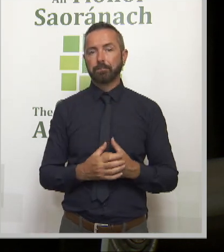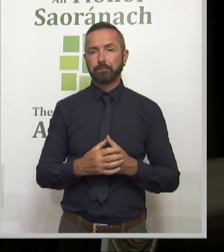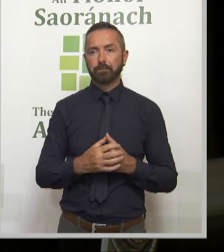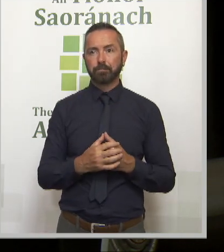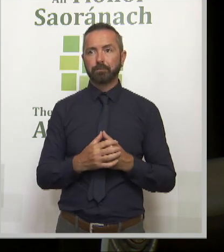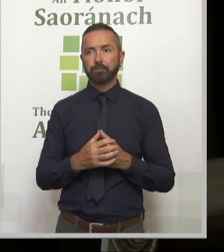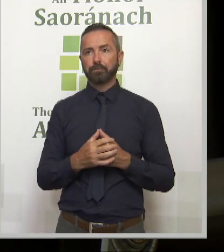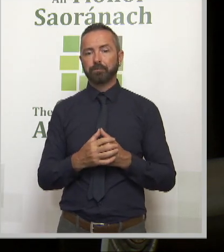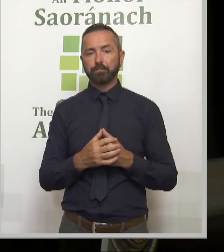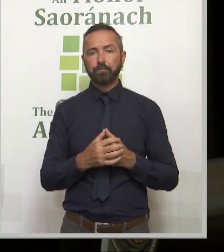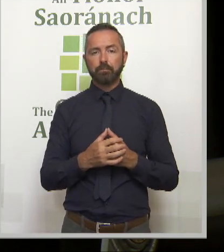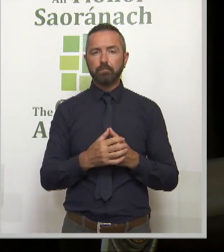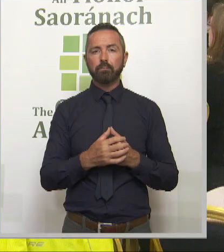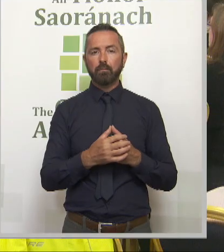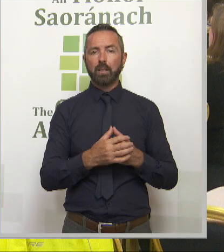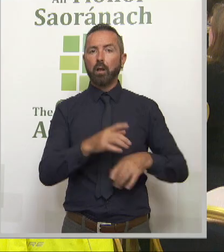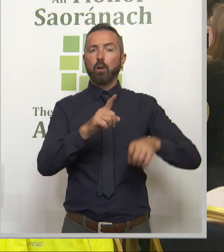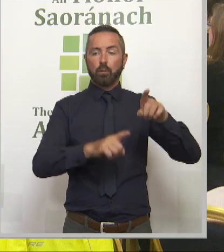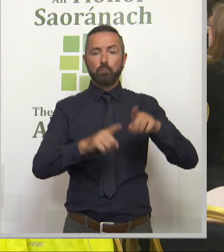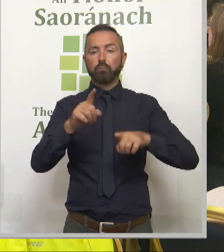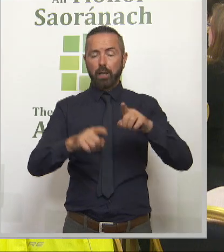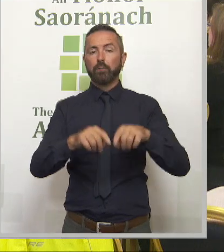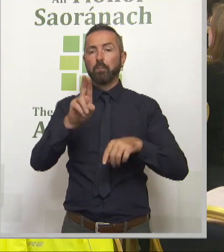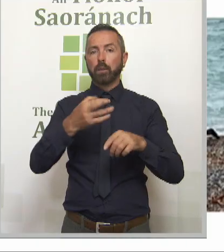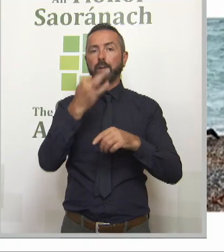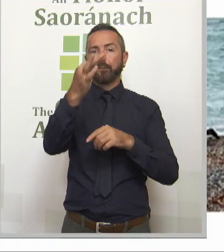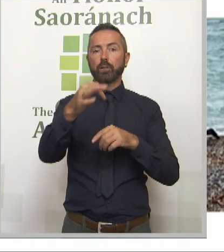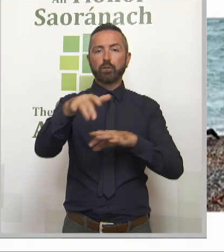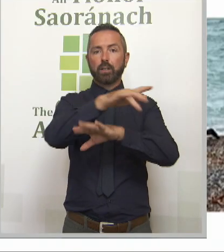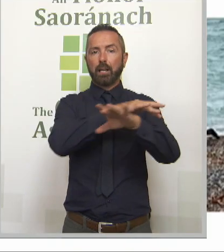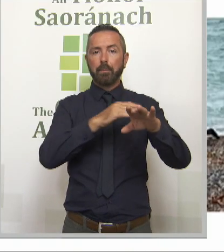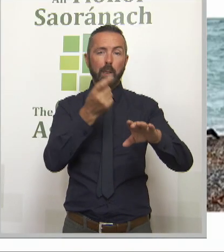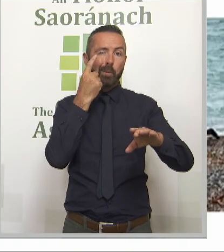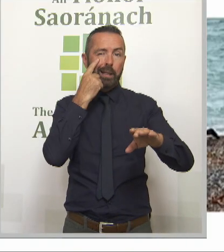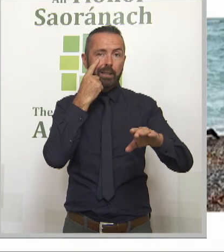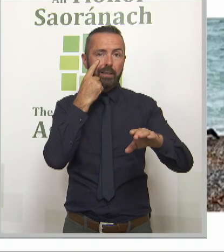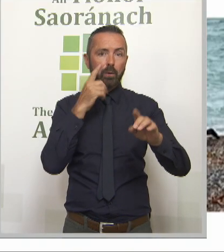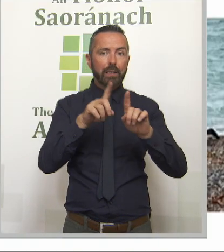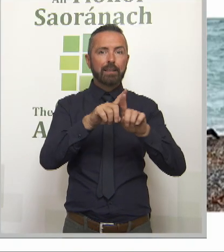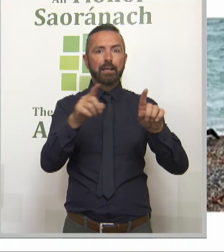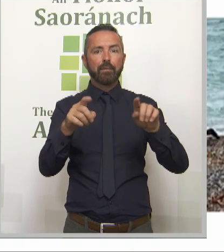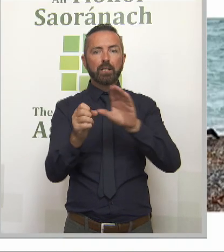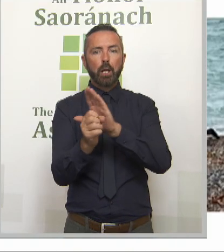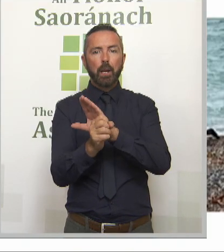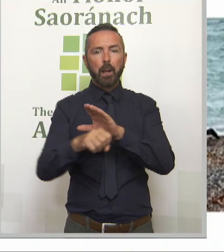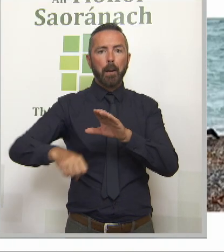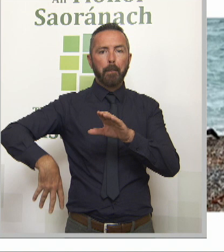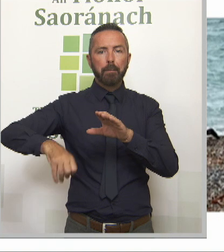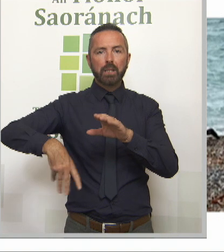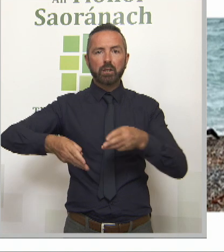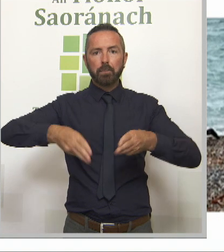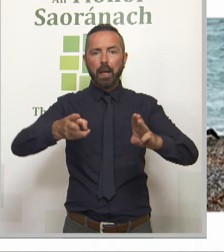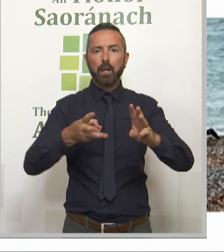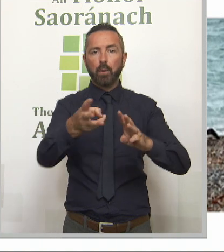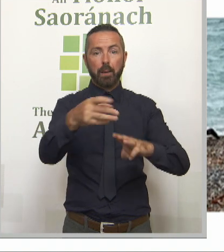And there's a range of possible future climates predicted under different emissions pathways. And you know very much about this story,